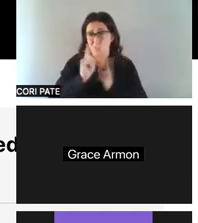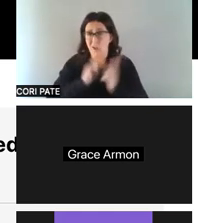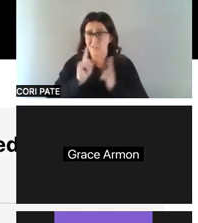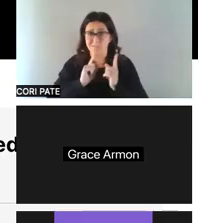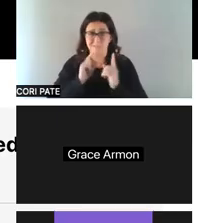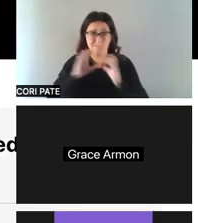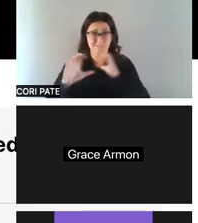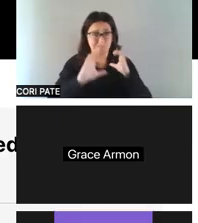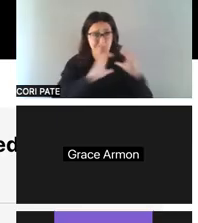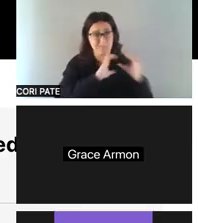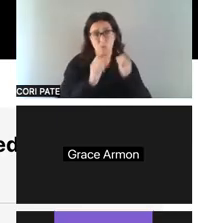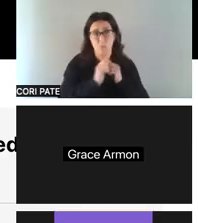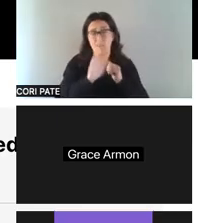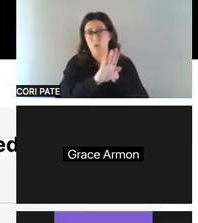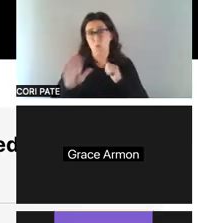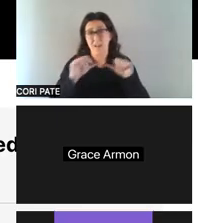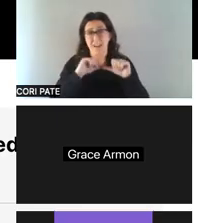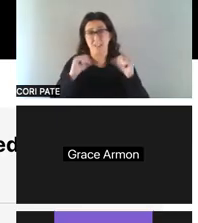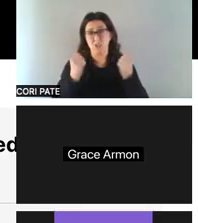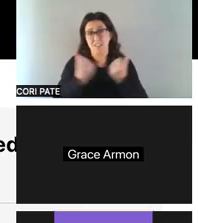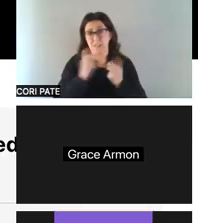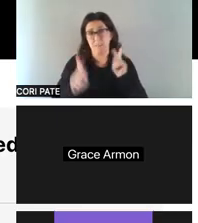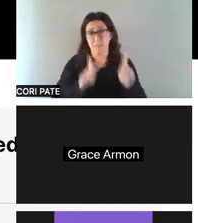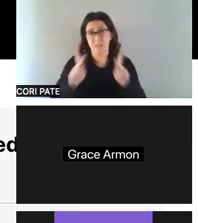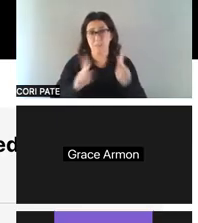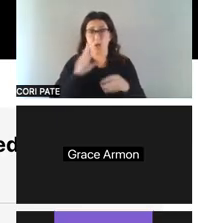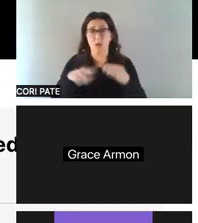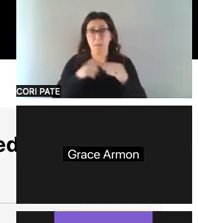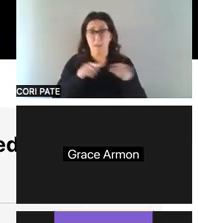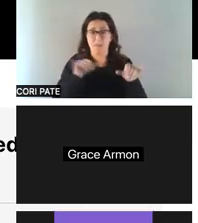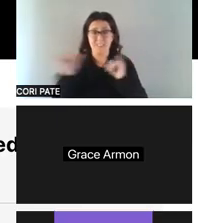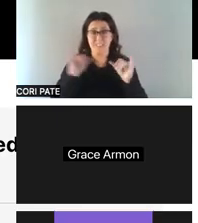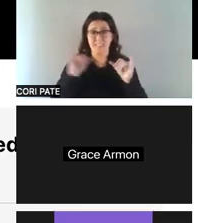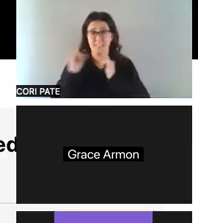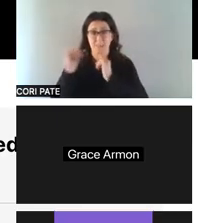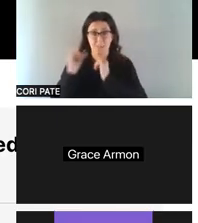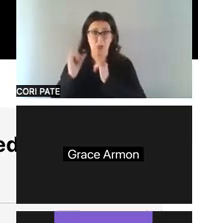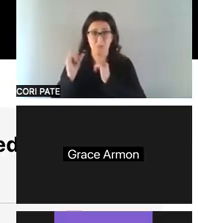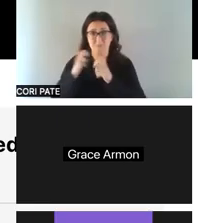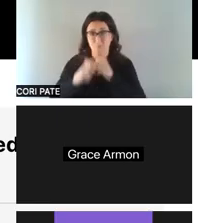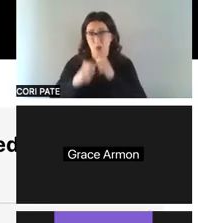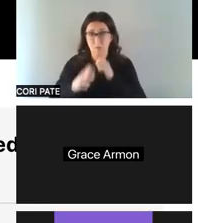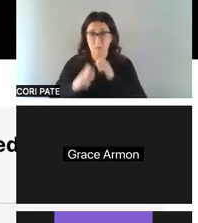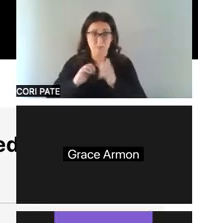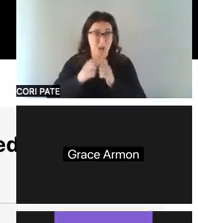fellow agency personnel that talk about similar problems and how they've been navigated.